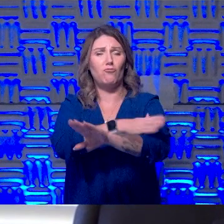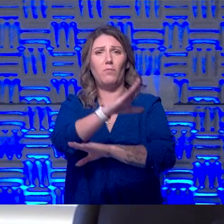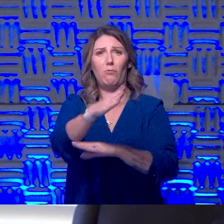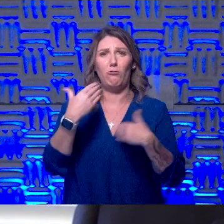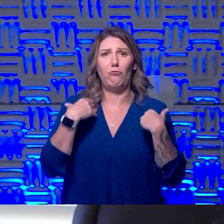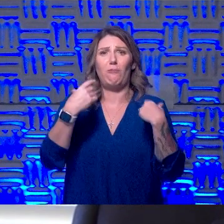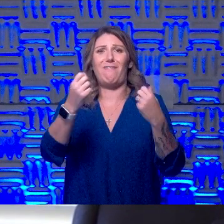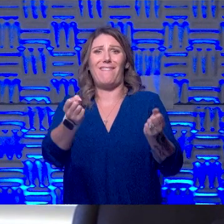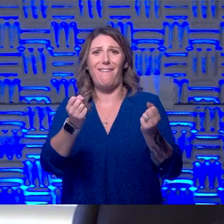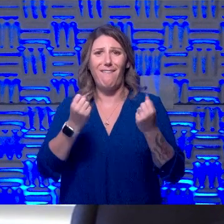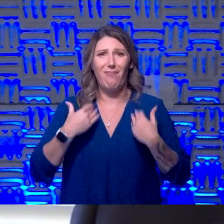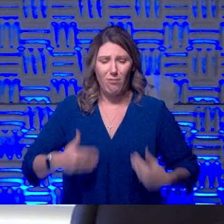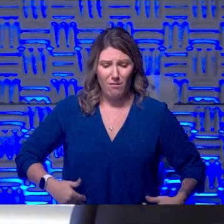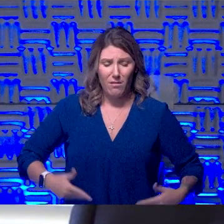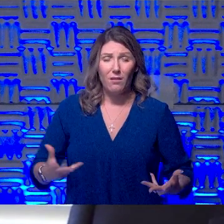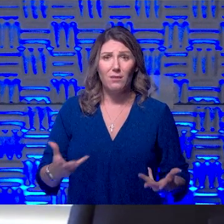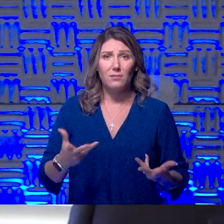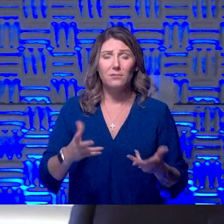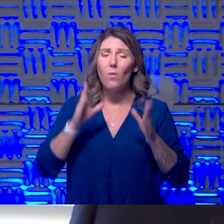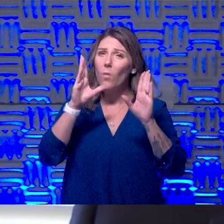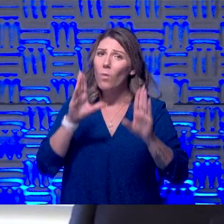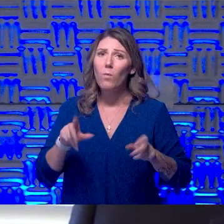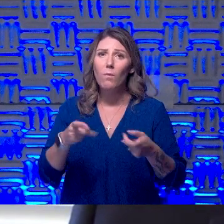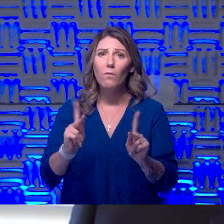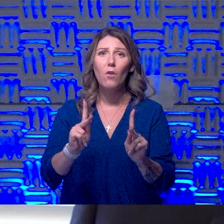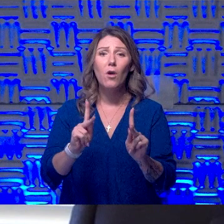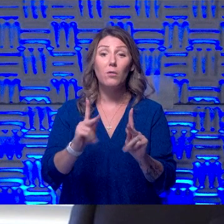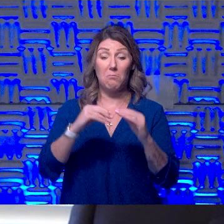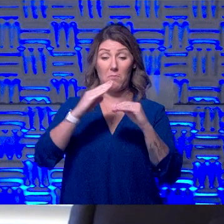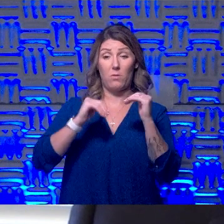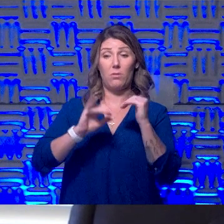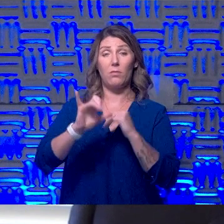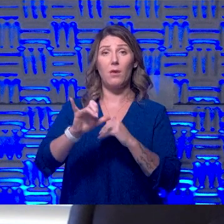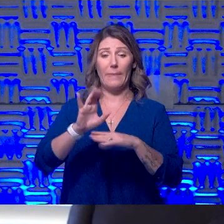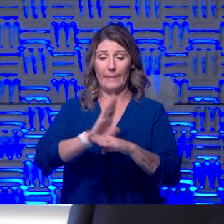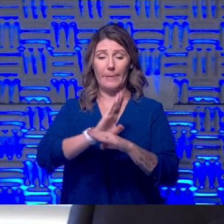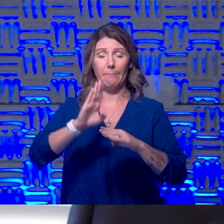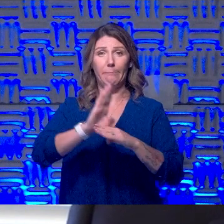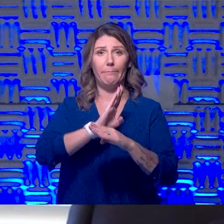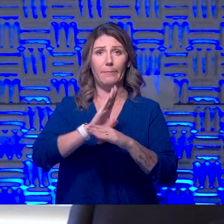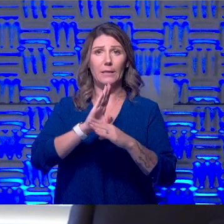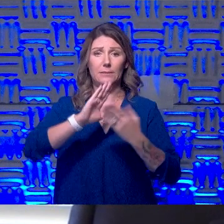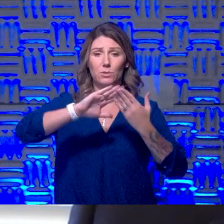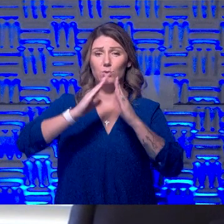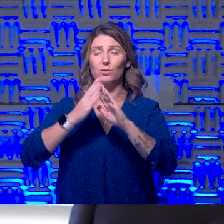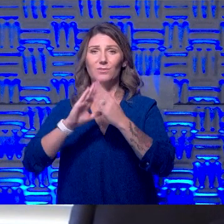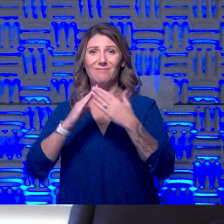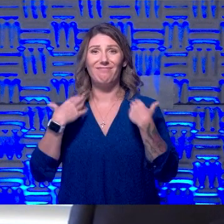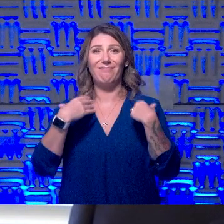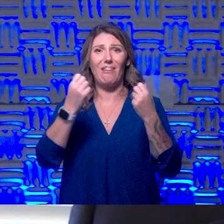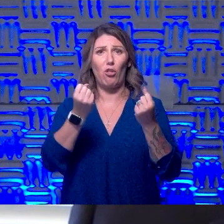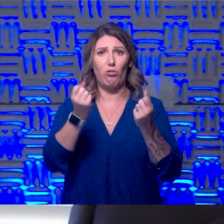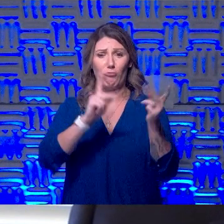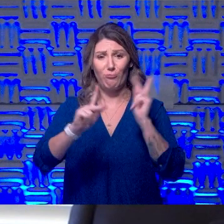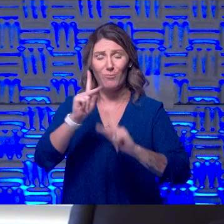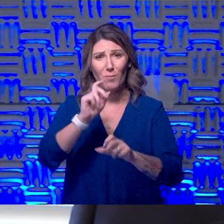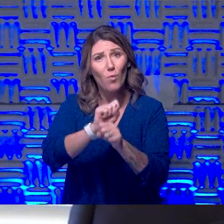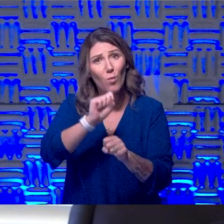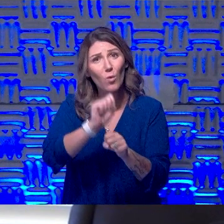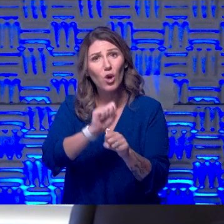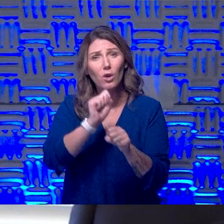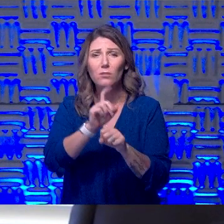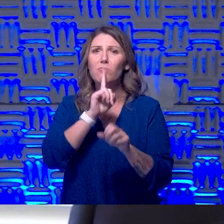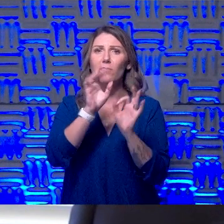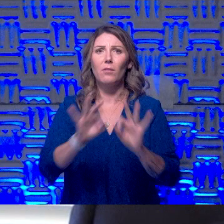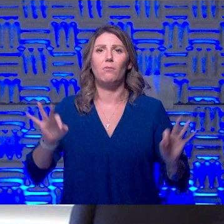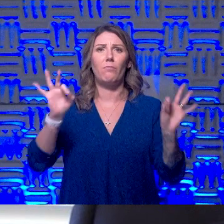just a major opportunity. Beyond that, for the business community, to have a healthier workforce is going to be very, very